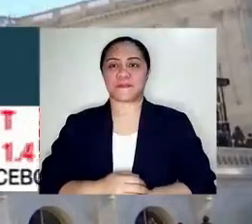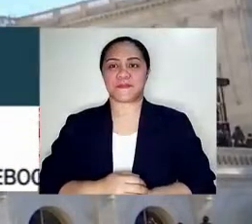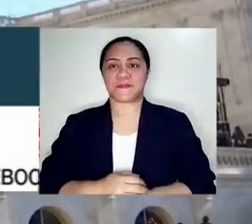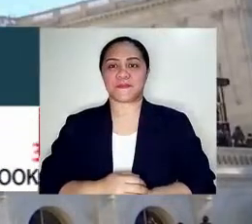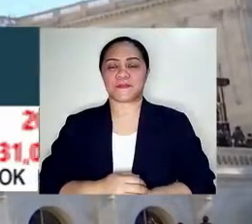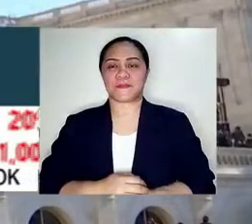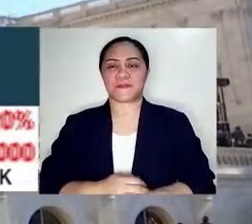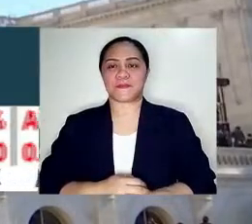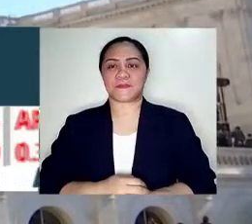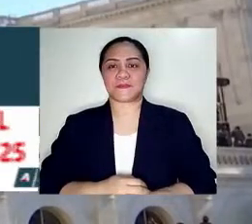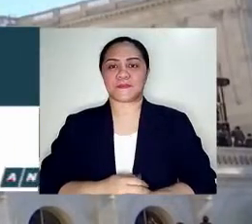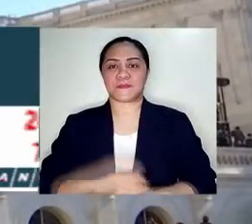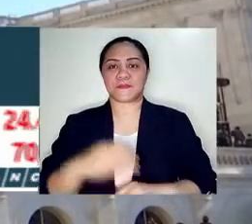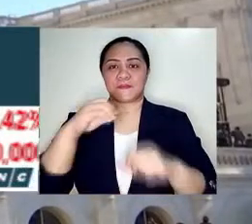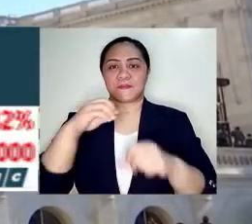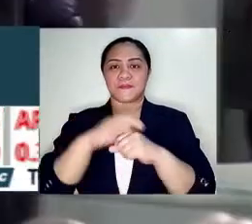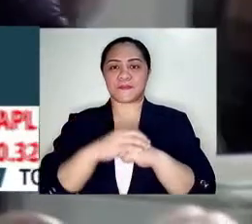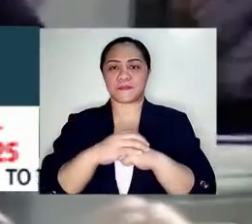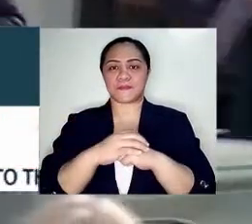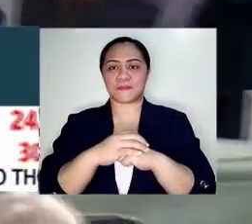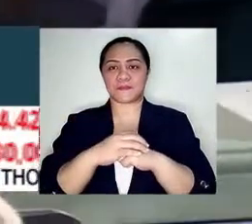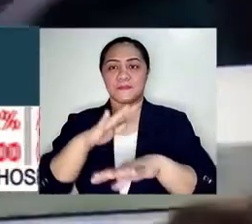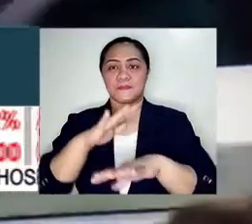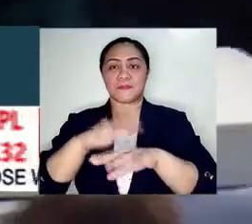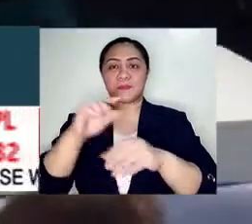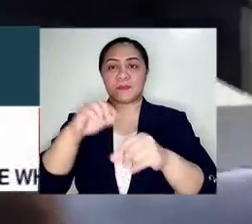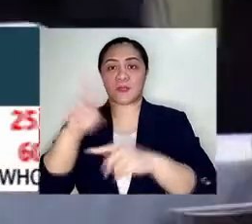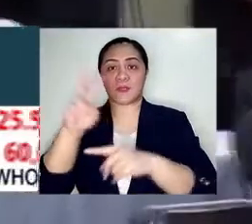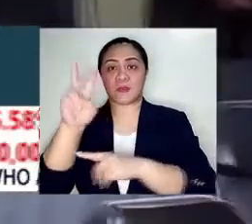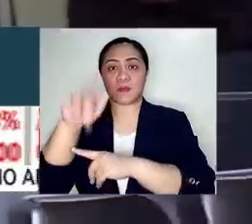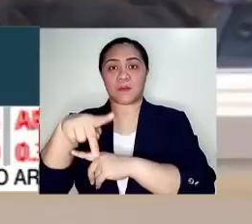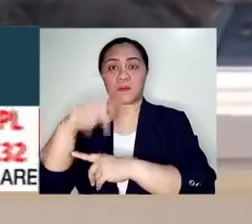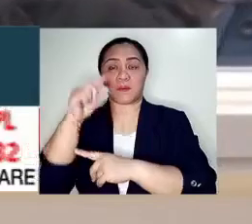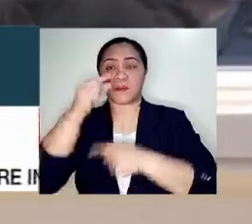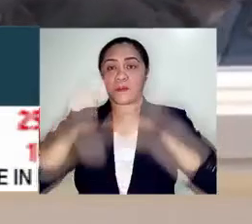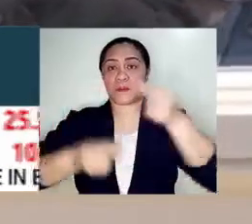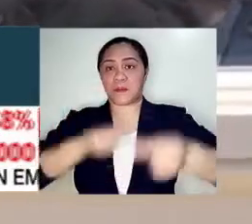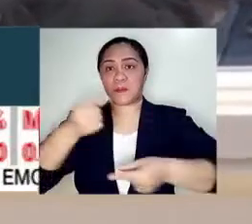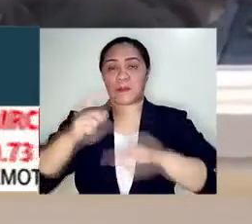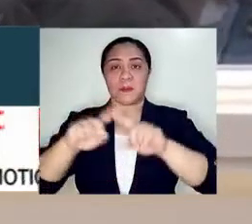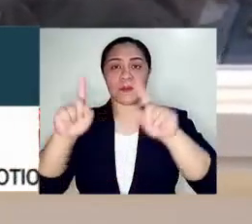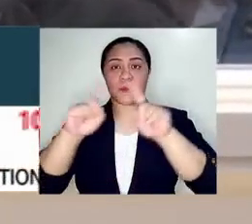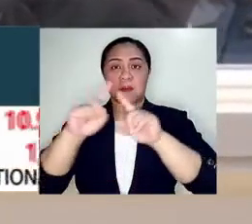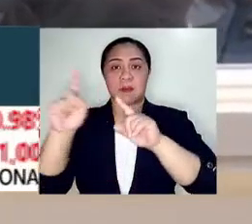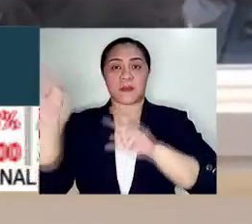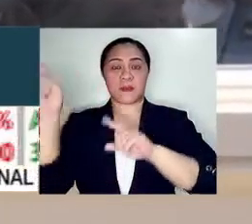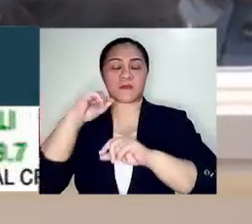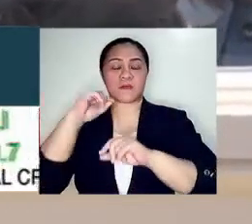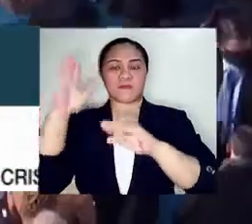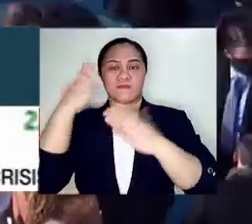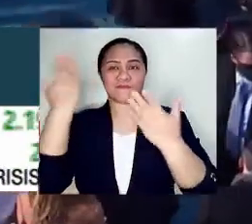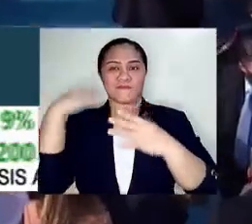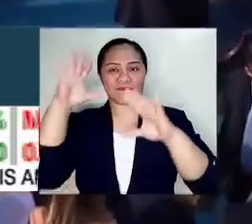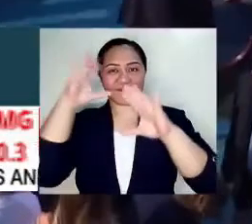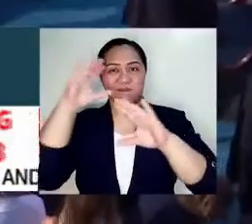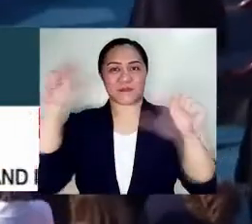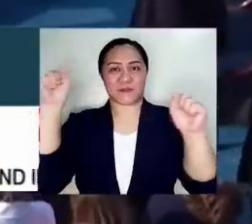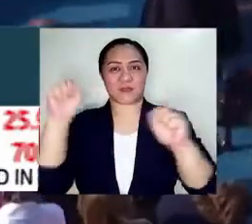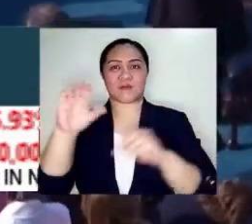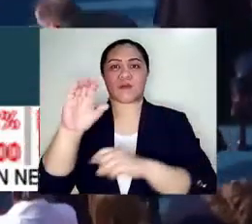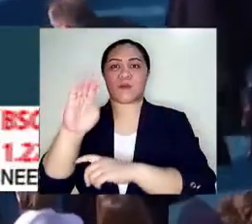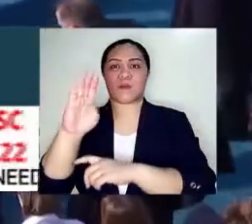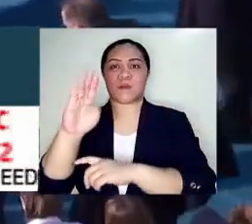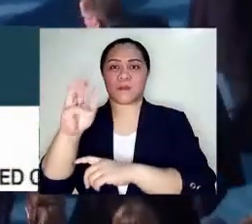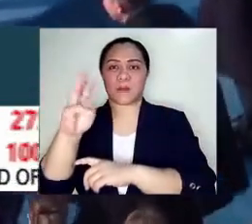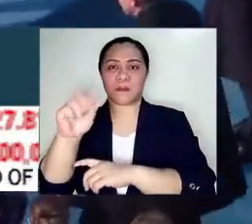In front of just a small number of VIP guests that included former Presidents Barack Obama, Bill Clinton, and George W. Bush, history was